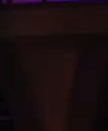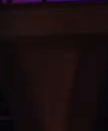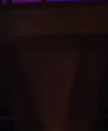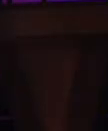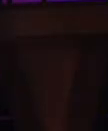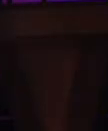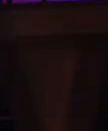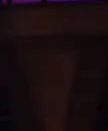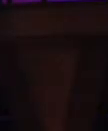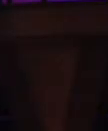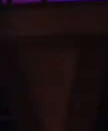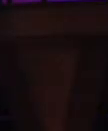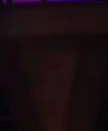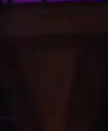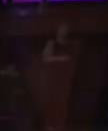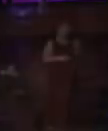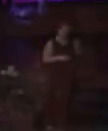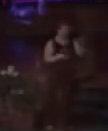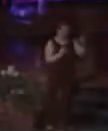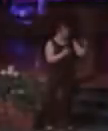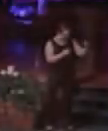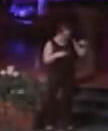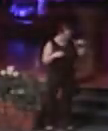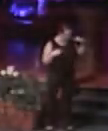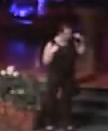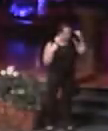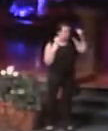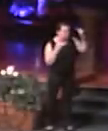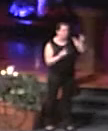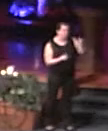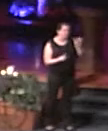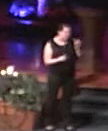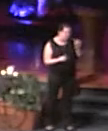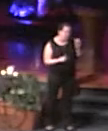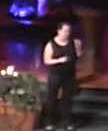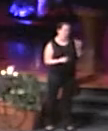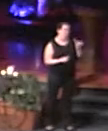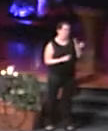we see for eons and eons and eons is that